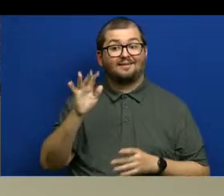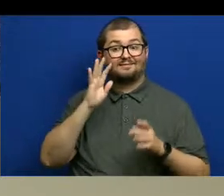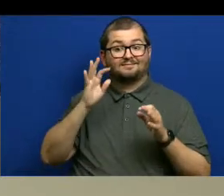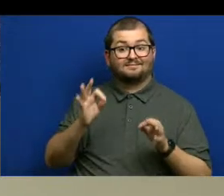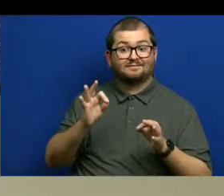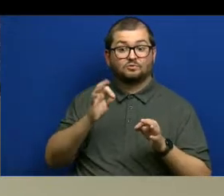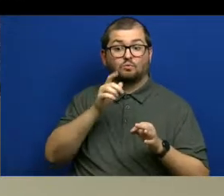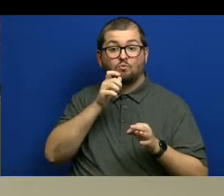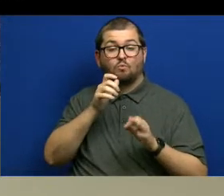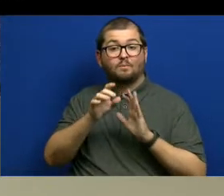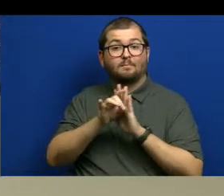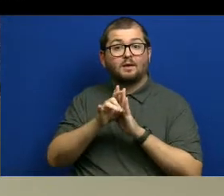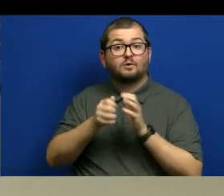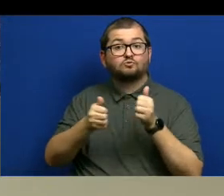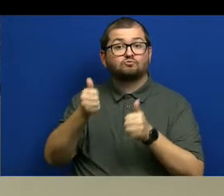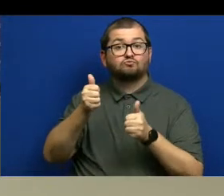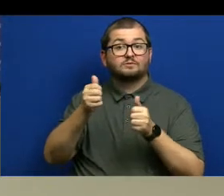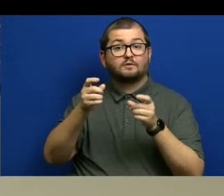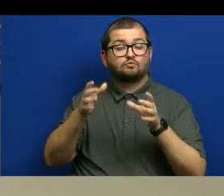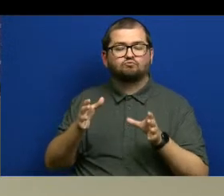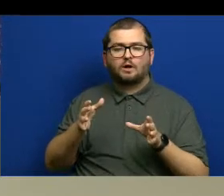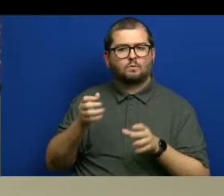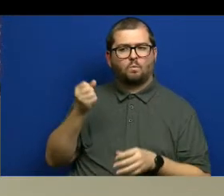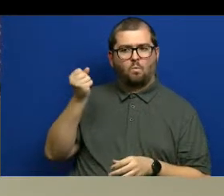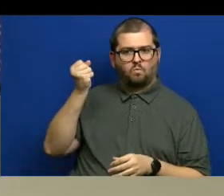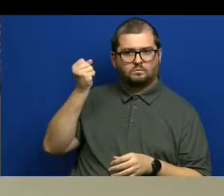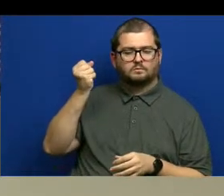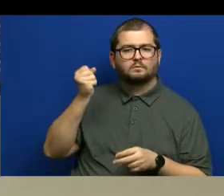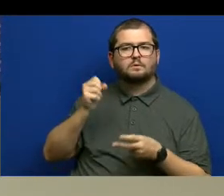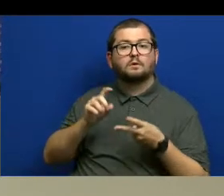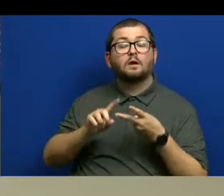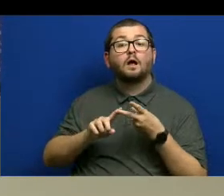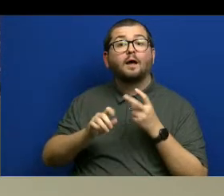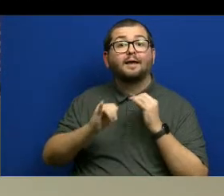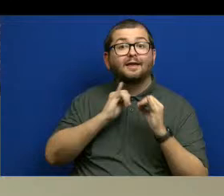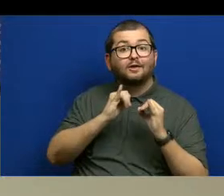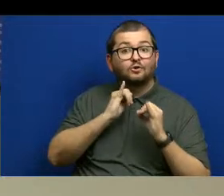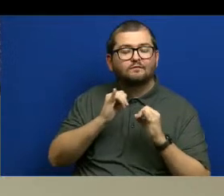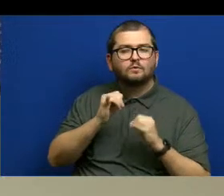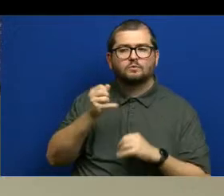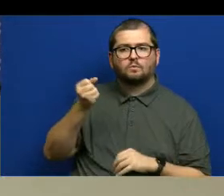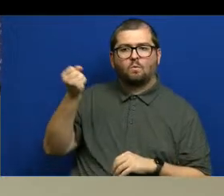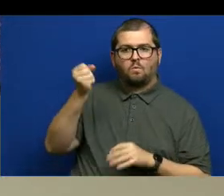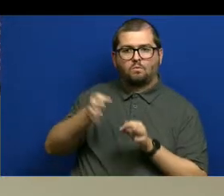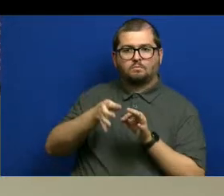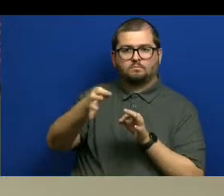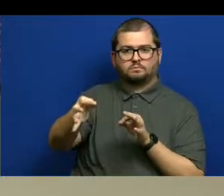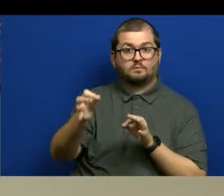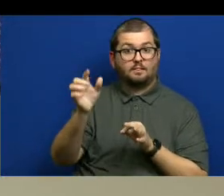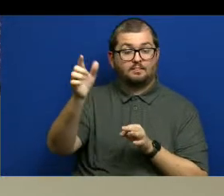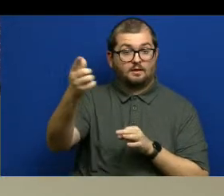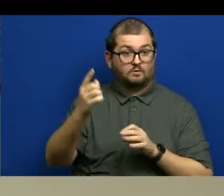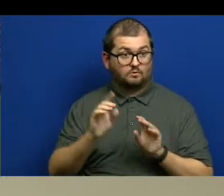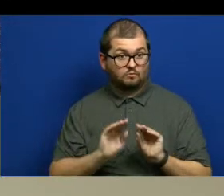on the executive director until a later date and also postpone the interviews until that later date. Is that correct?